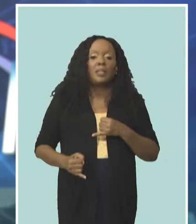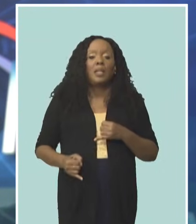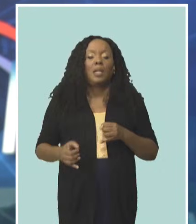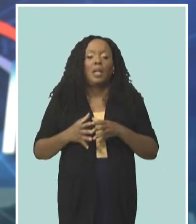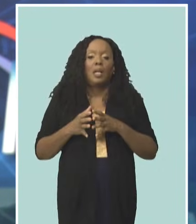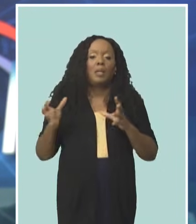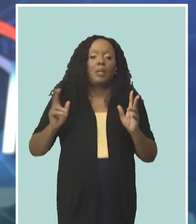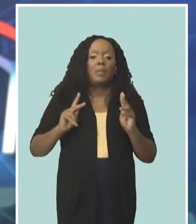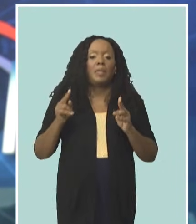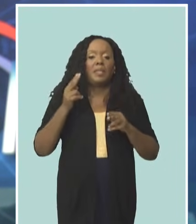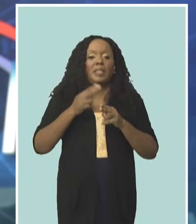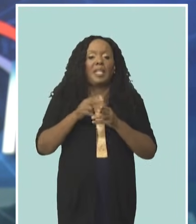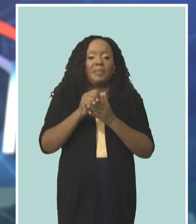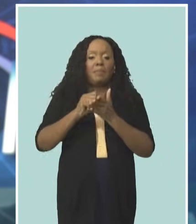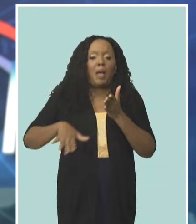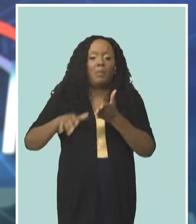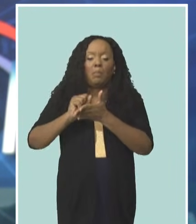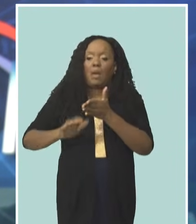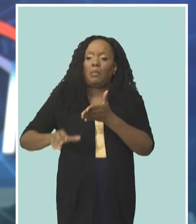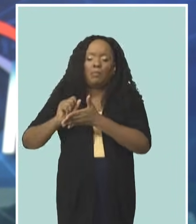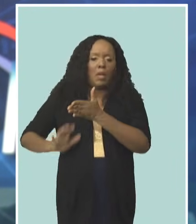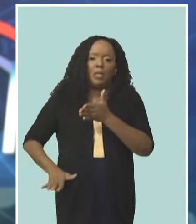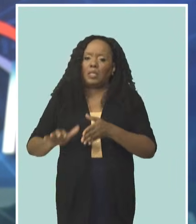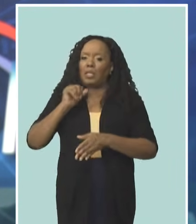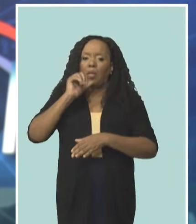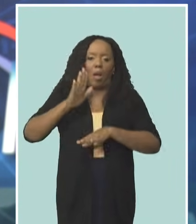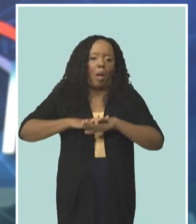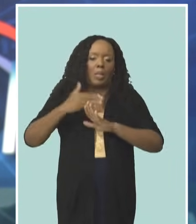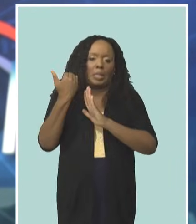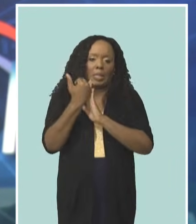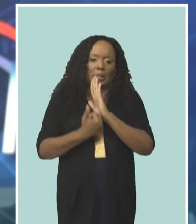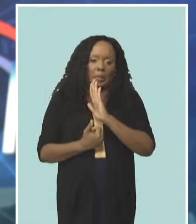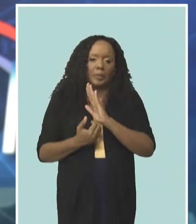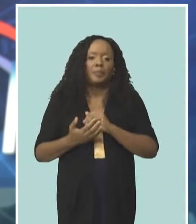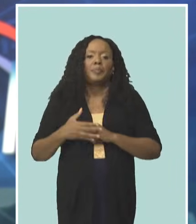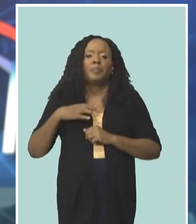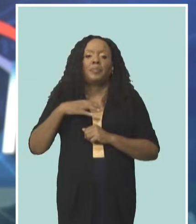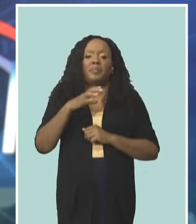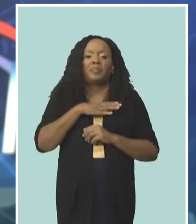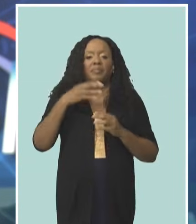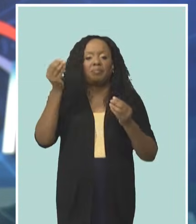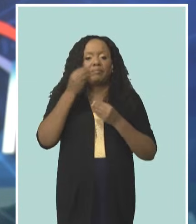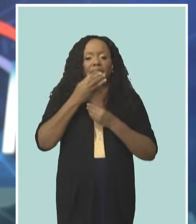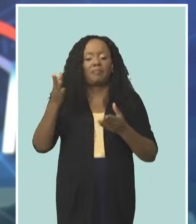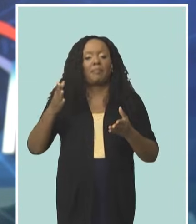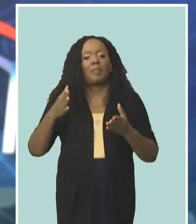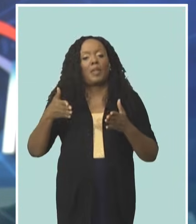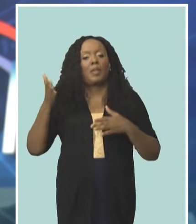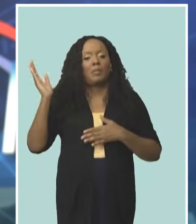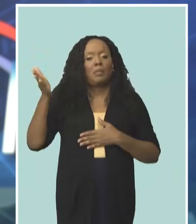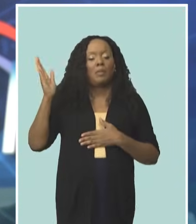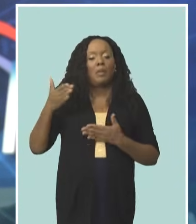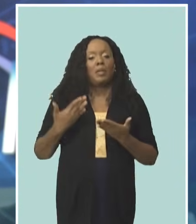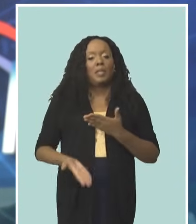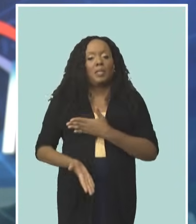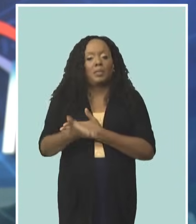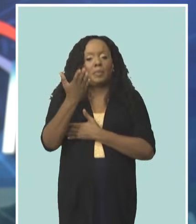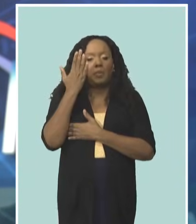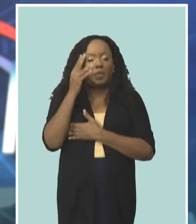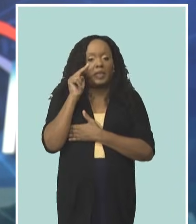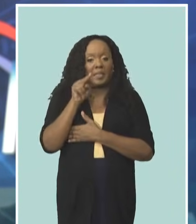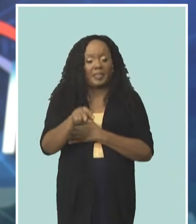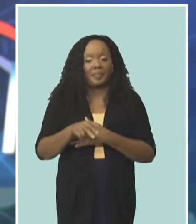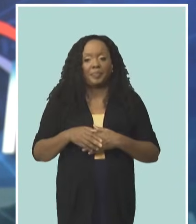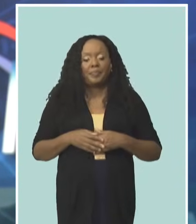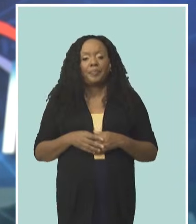removing thousands of names that lawfully should no longer be on the list. The Commission gave an update during a press conference this morning. Deanza